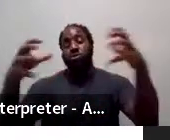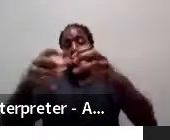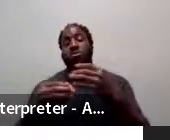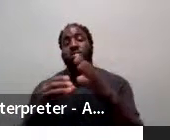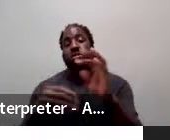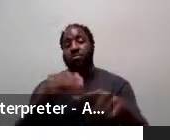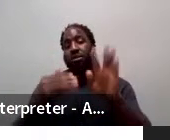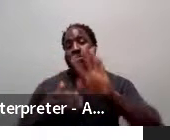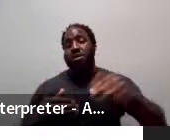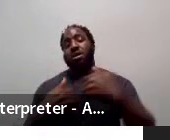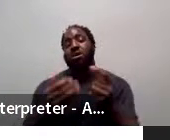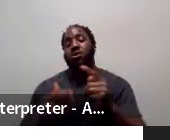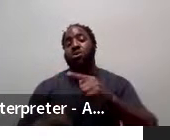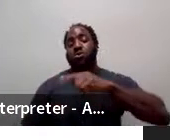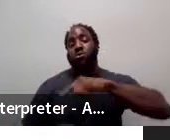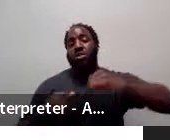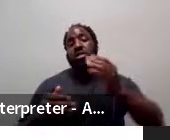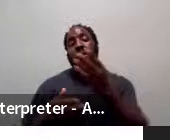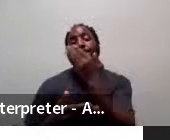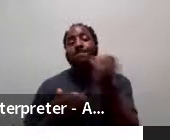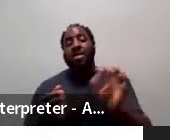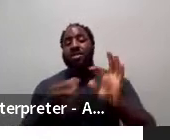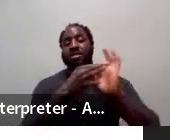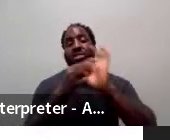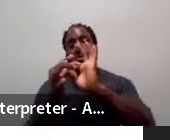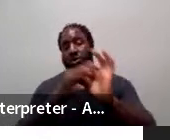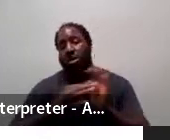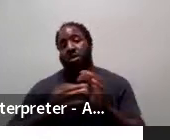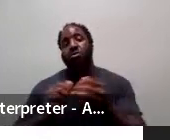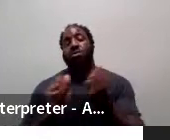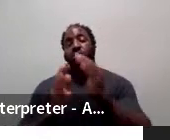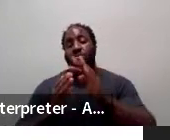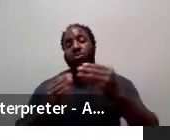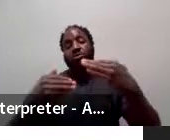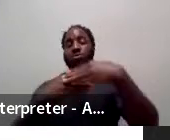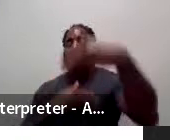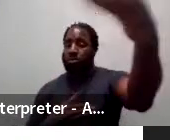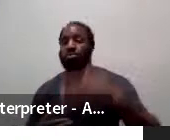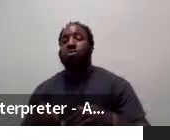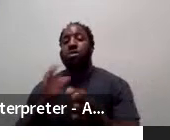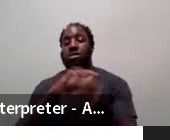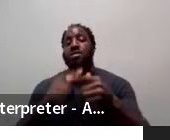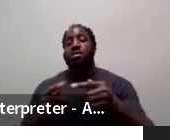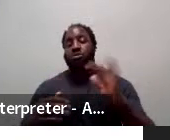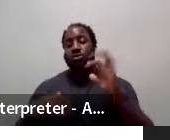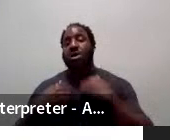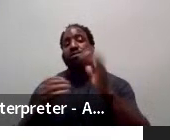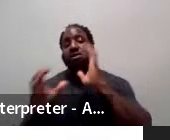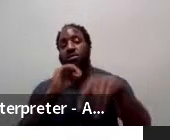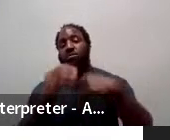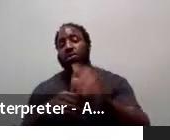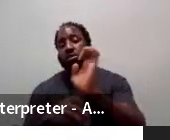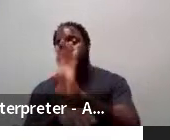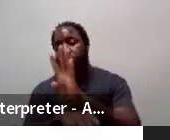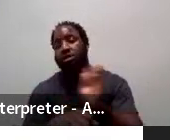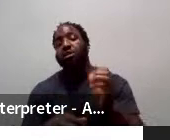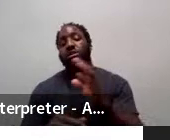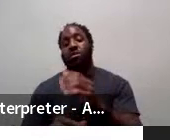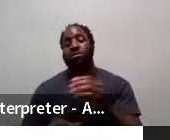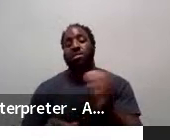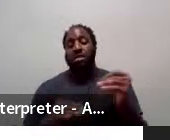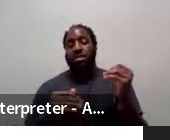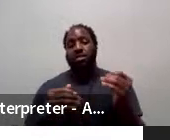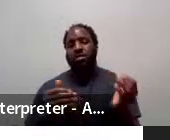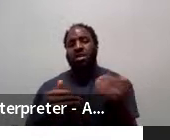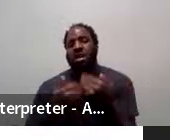interact with the community moving forward. And finally, we'll end on the conversation around jobs and how that conversation will move forward in the future,